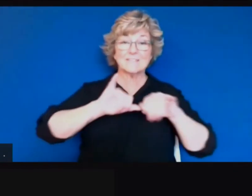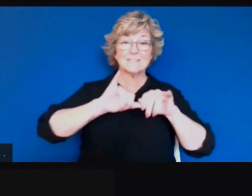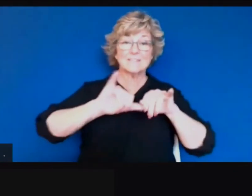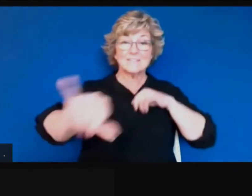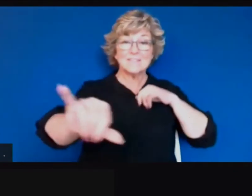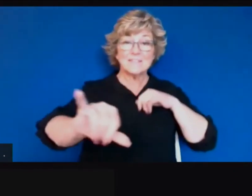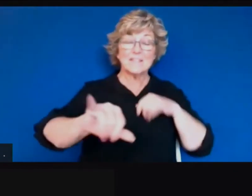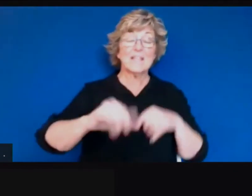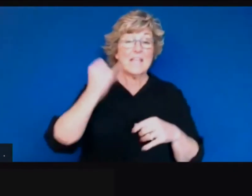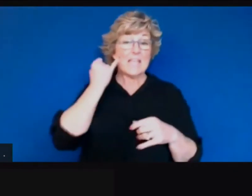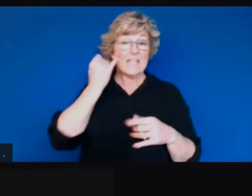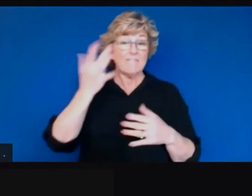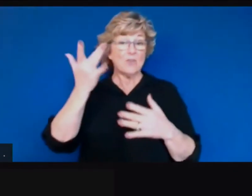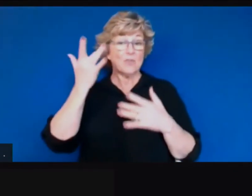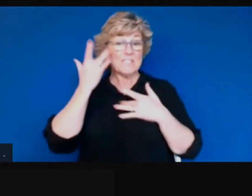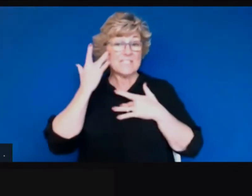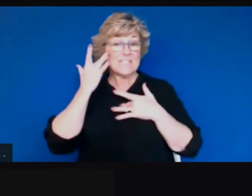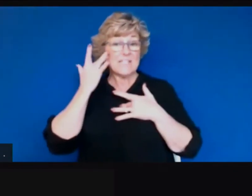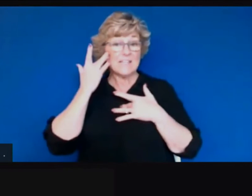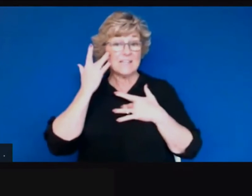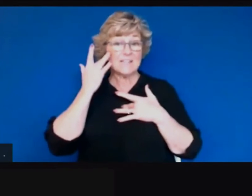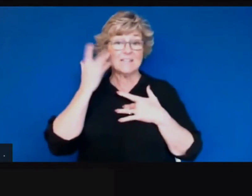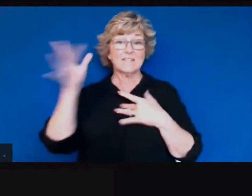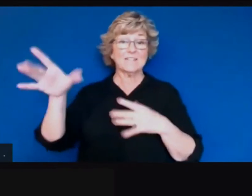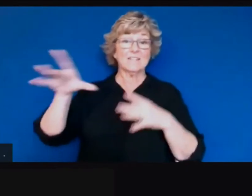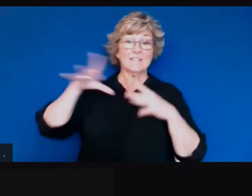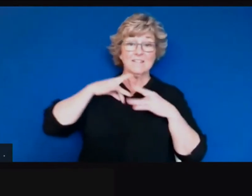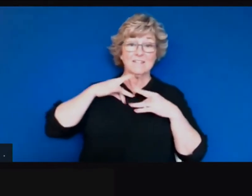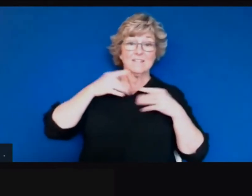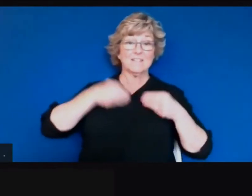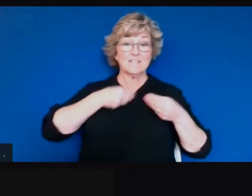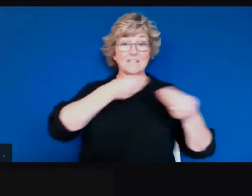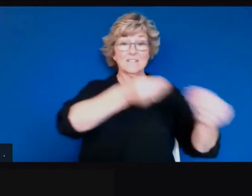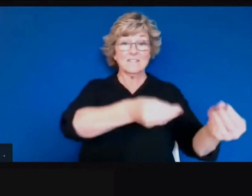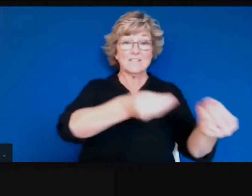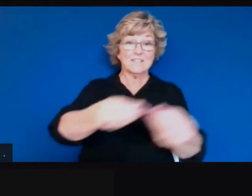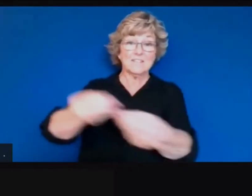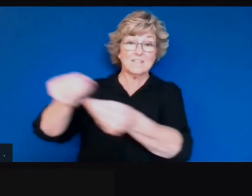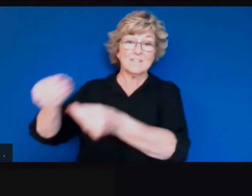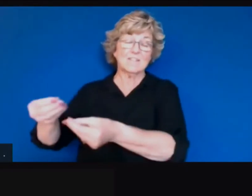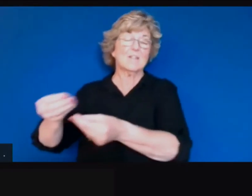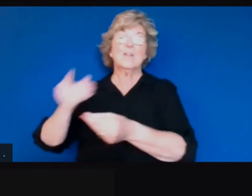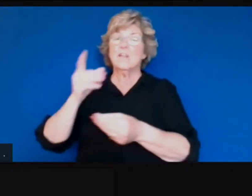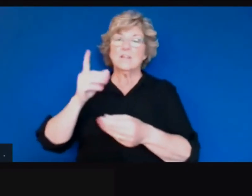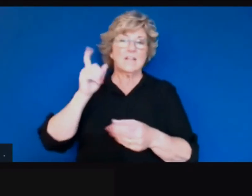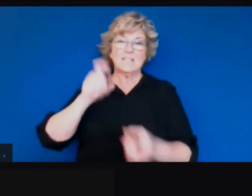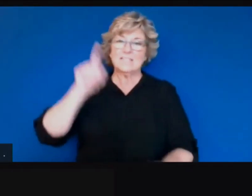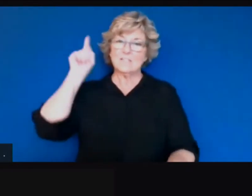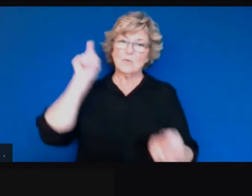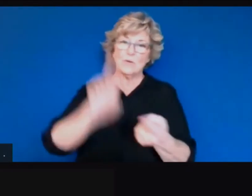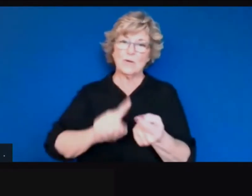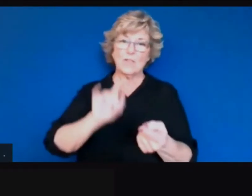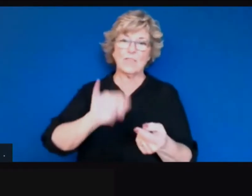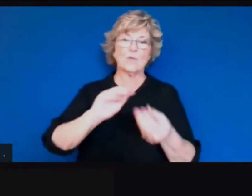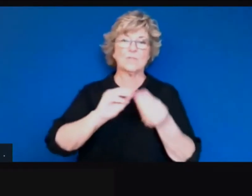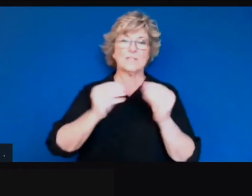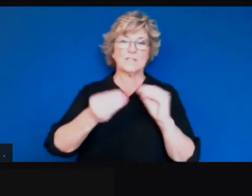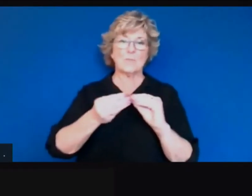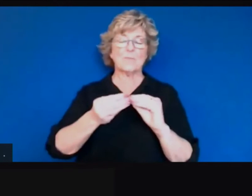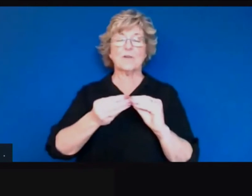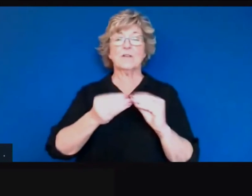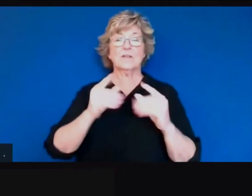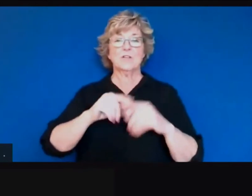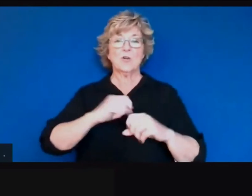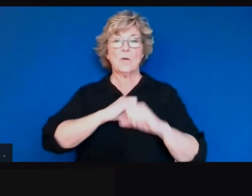are infected by someone else transmitting it to us, that becomes a victory for the state. That becomes a role in